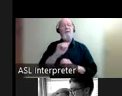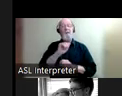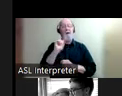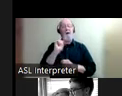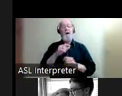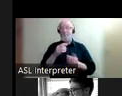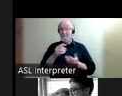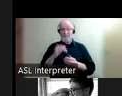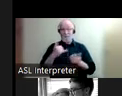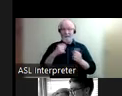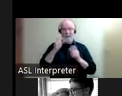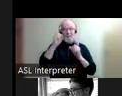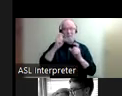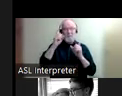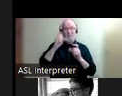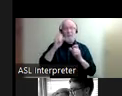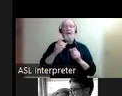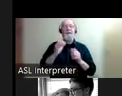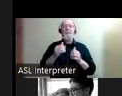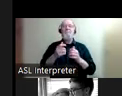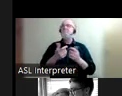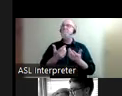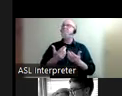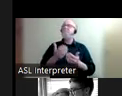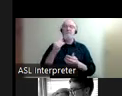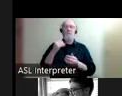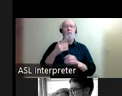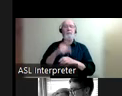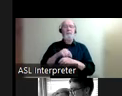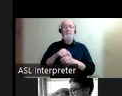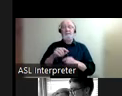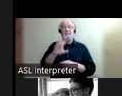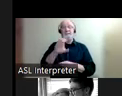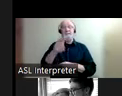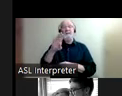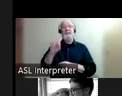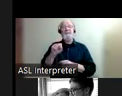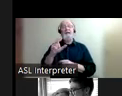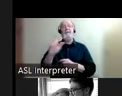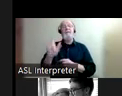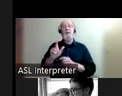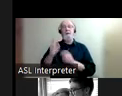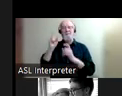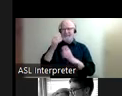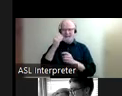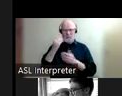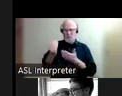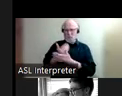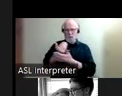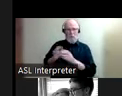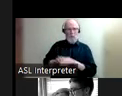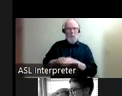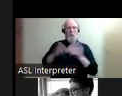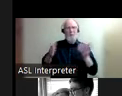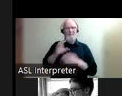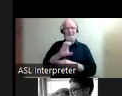today is actually from a photo shoot at the Conception Bay South Public Library, which newly opened recently. And